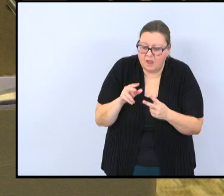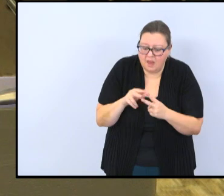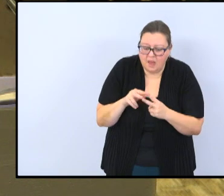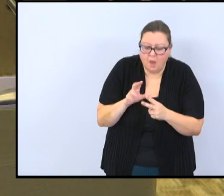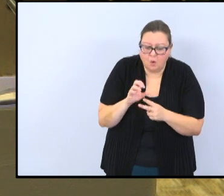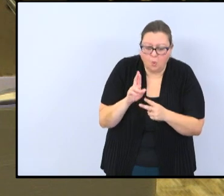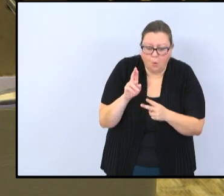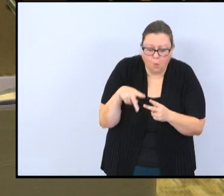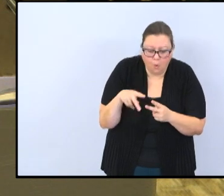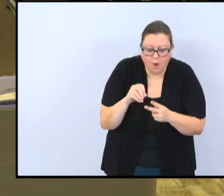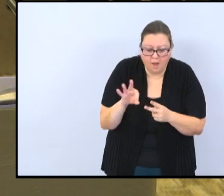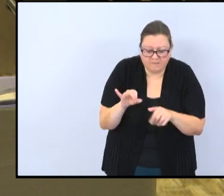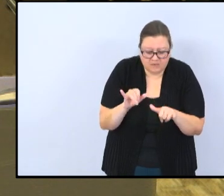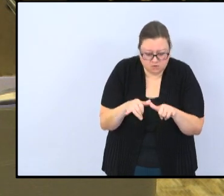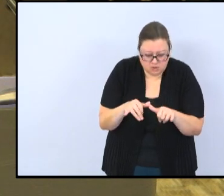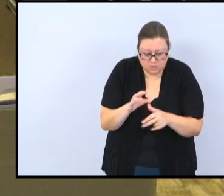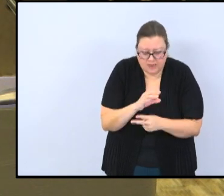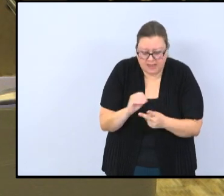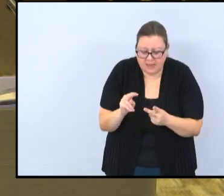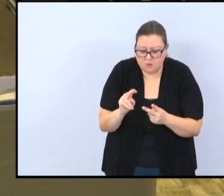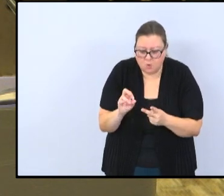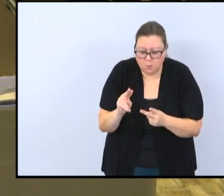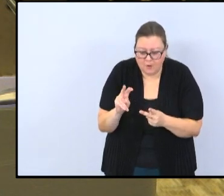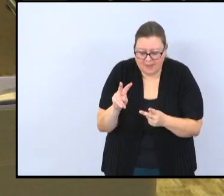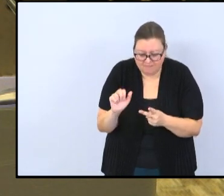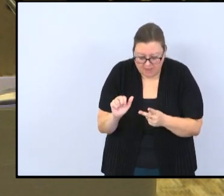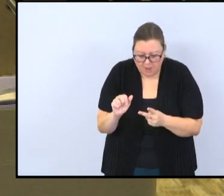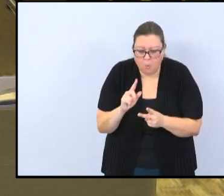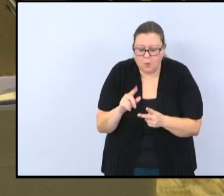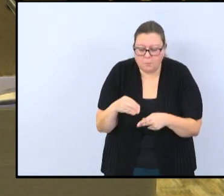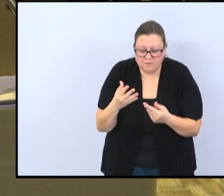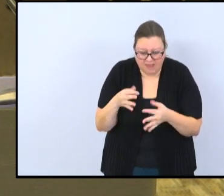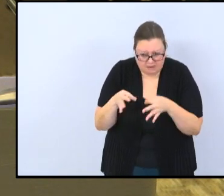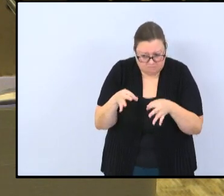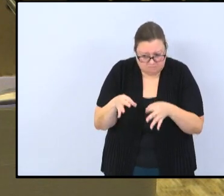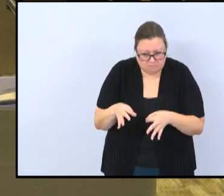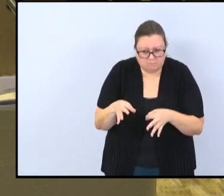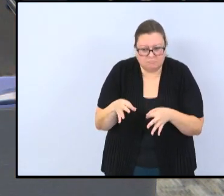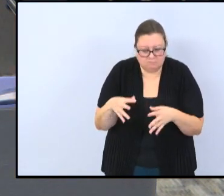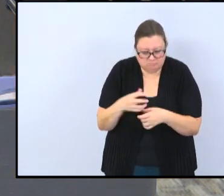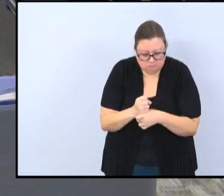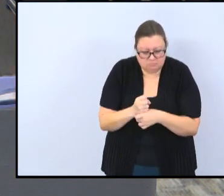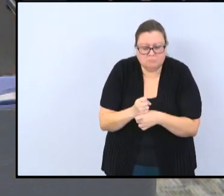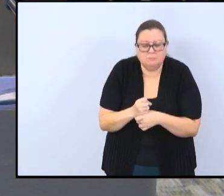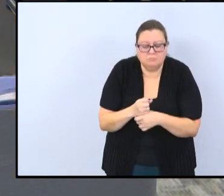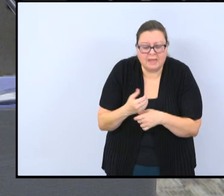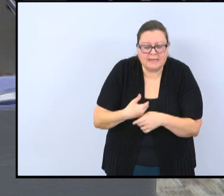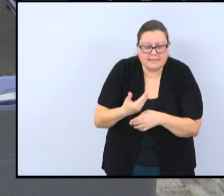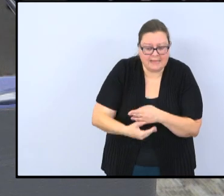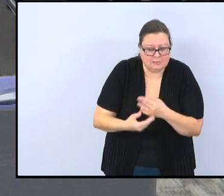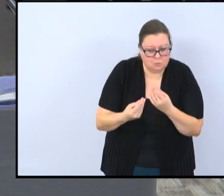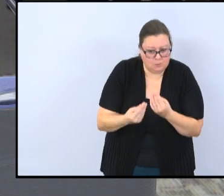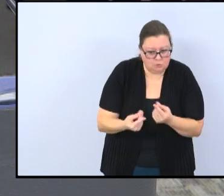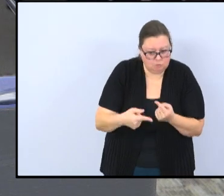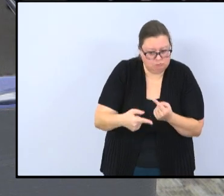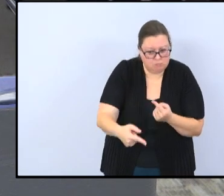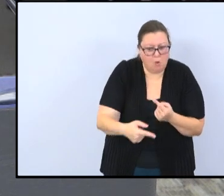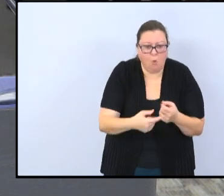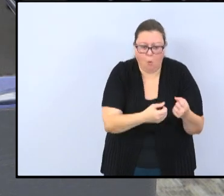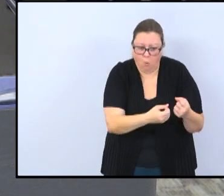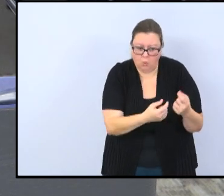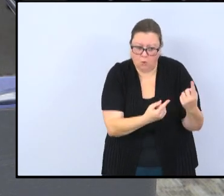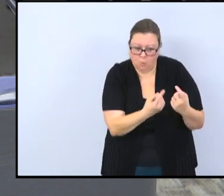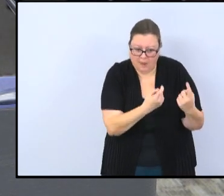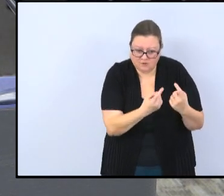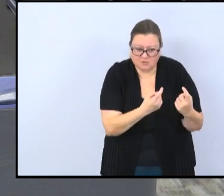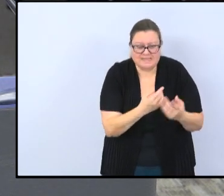will provide an overview of the process that we're going through and the next steps. And we would appreciate it if you could hold your questions to the end. It's kind